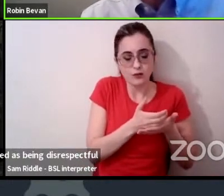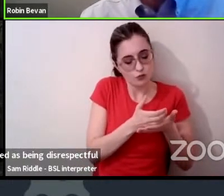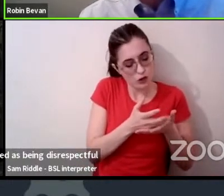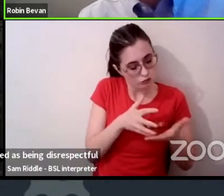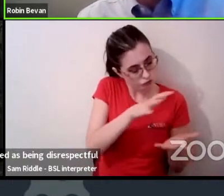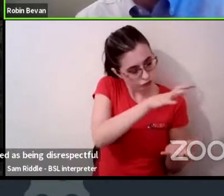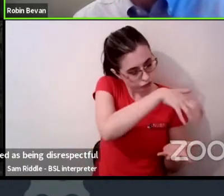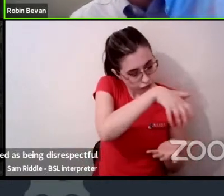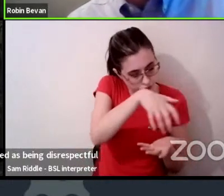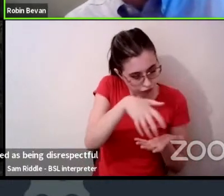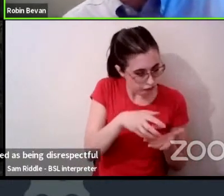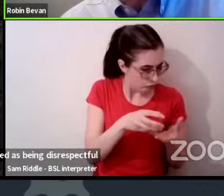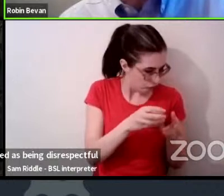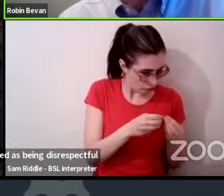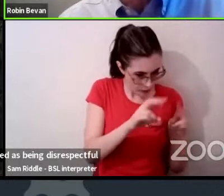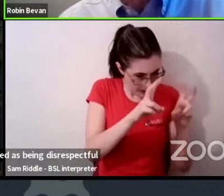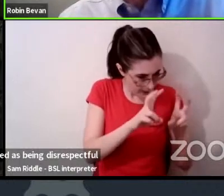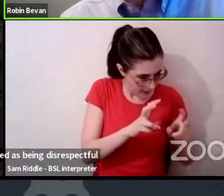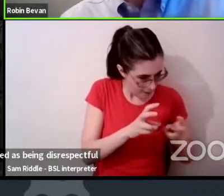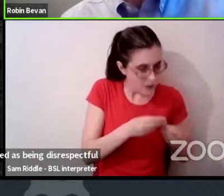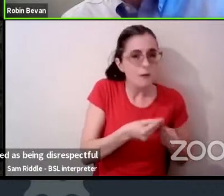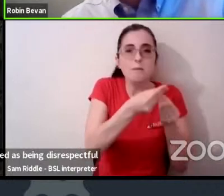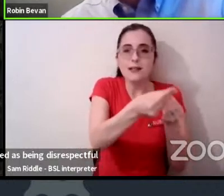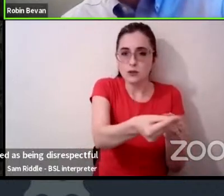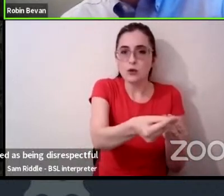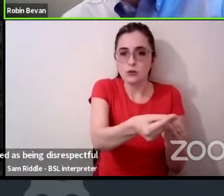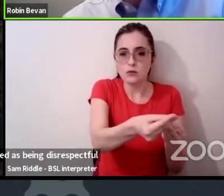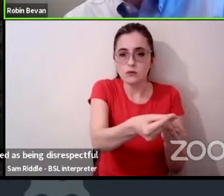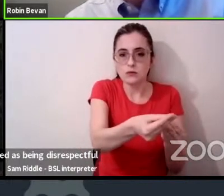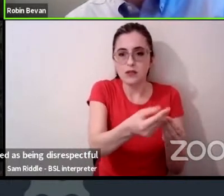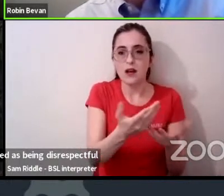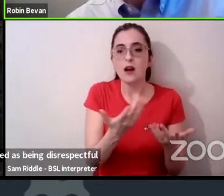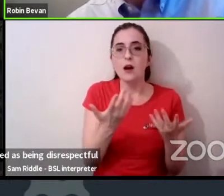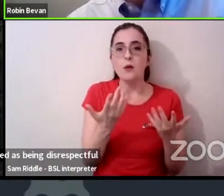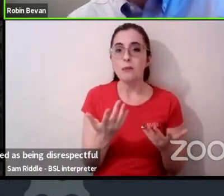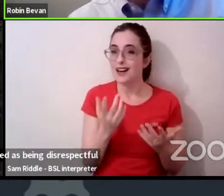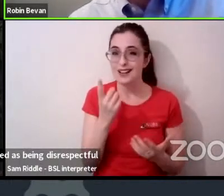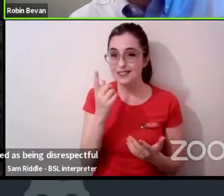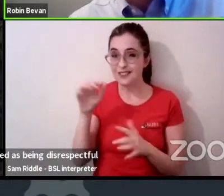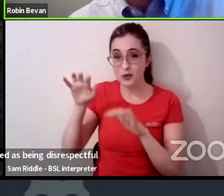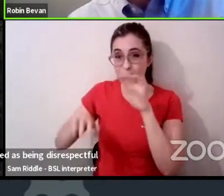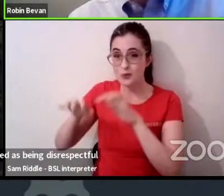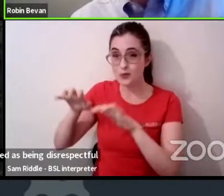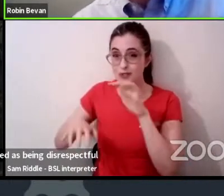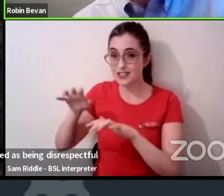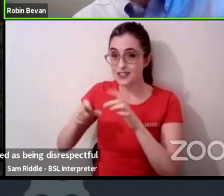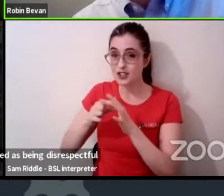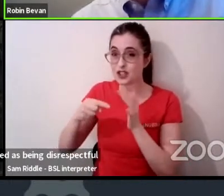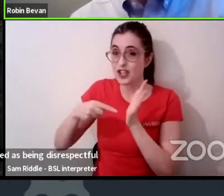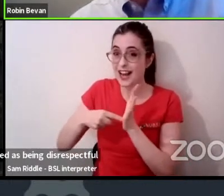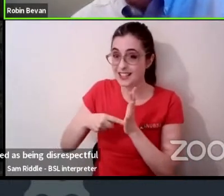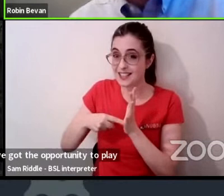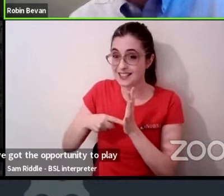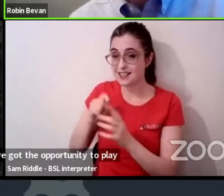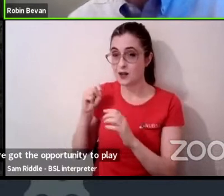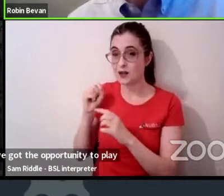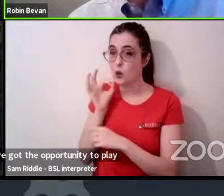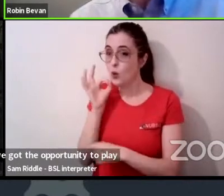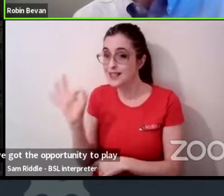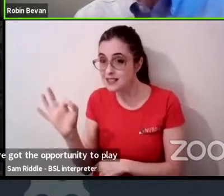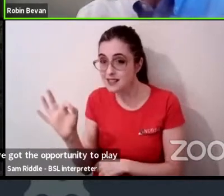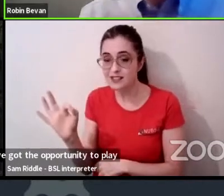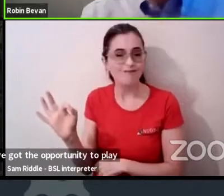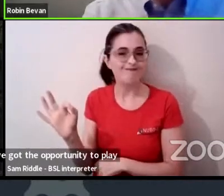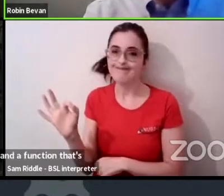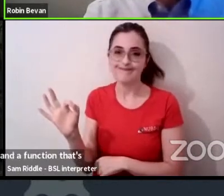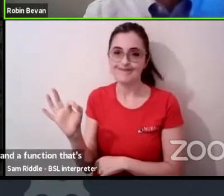coordinating and collating those. You're not going to be able to place questions in the chat function. We won't be able to see them